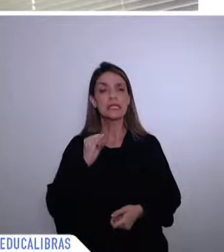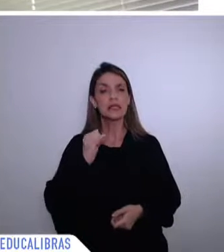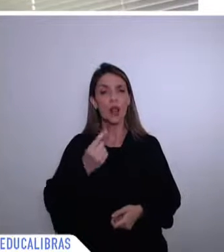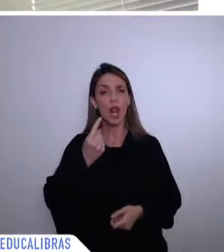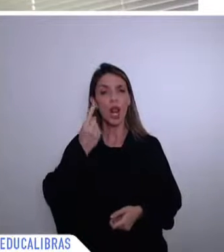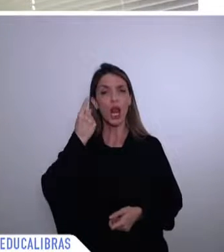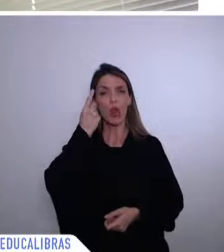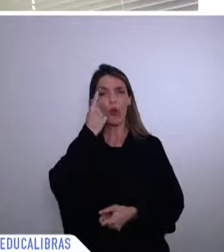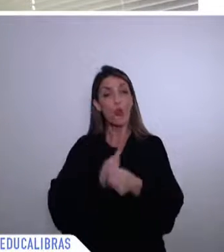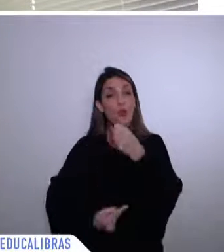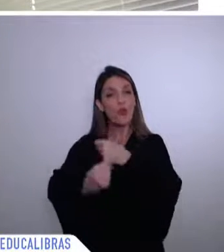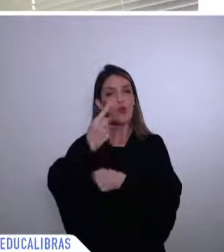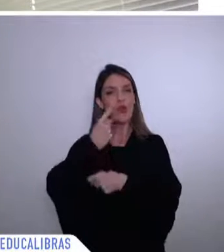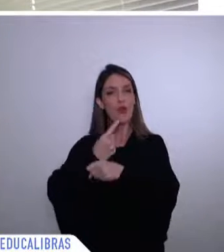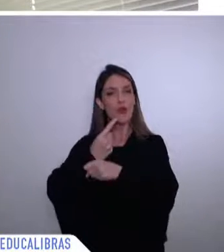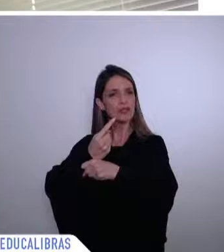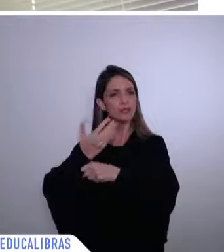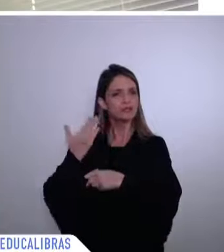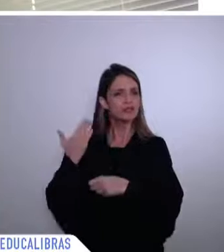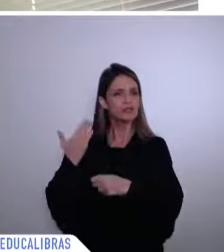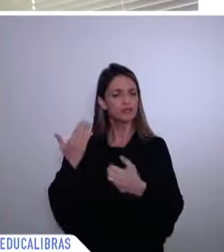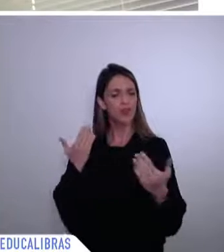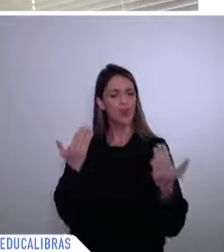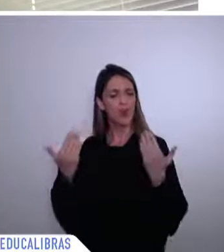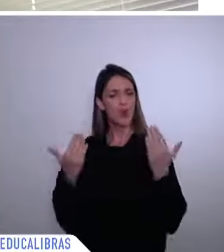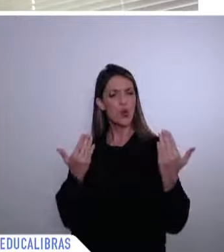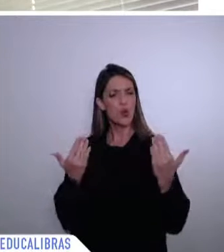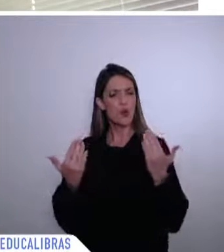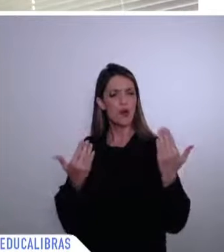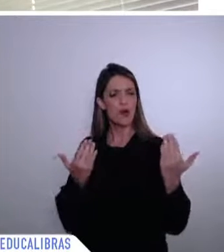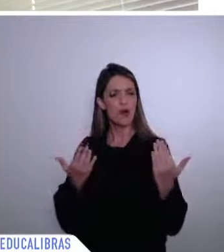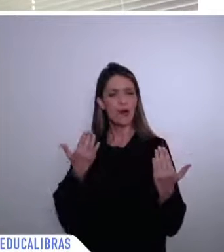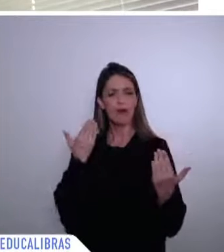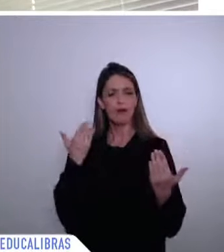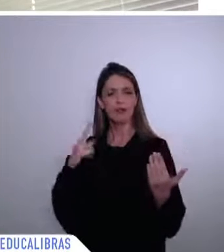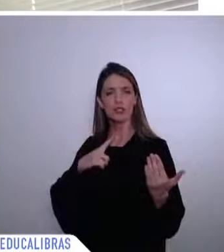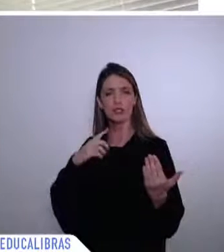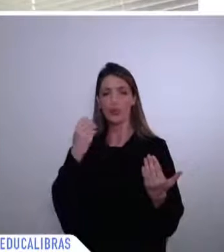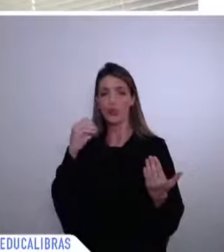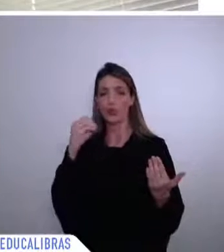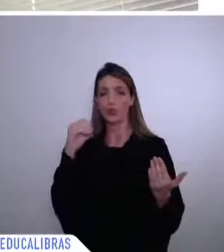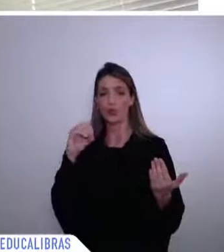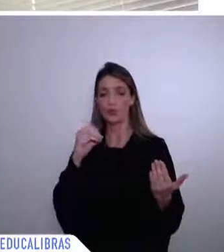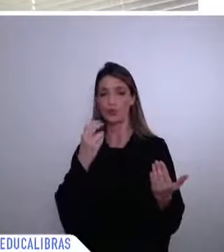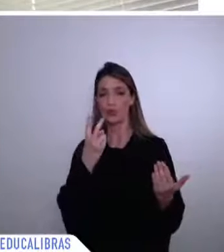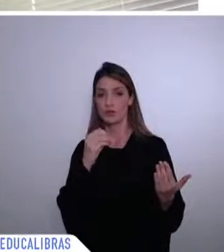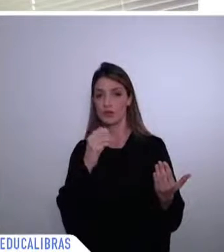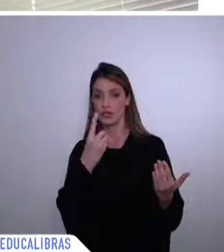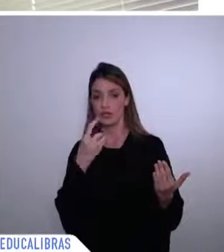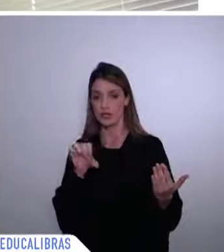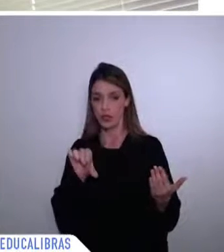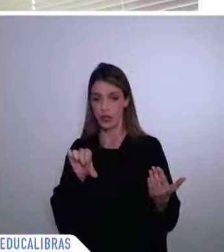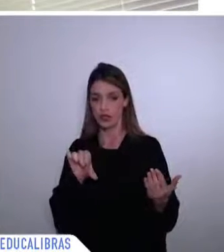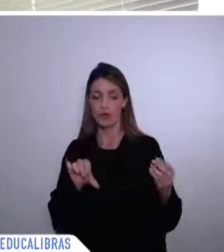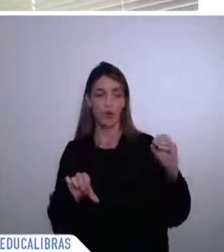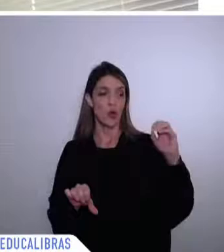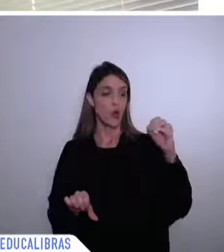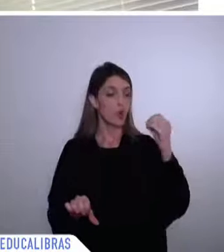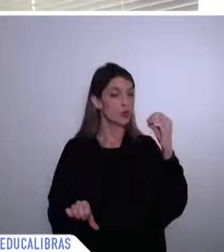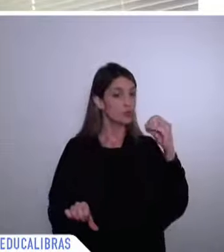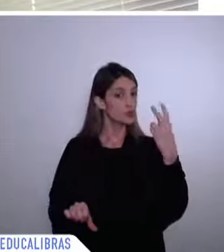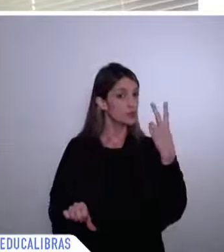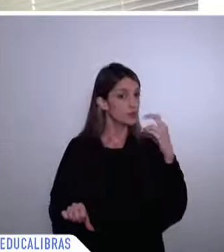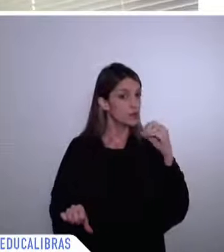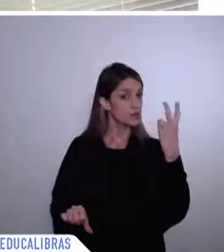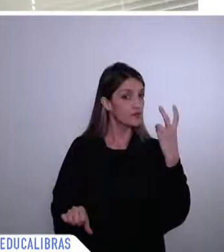about that. But if we go back in time a year and compare the world we had by October 2019 and